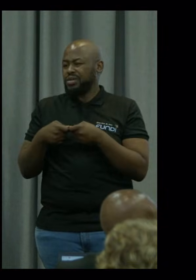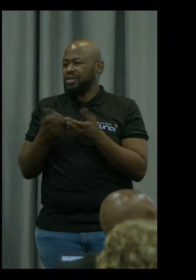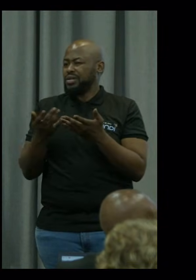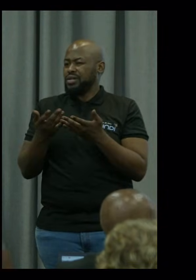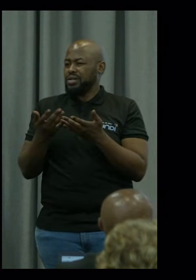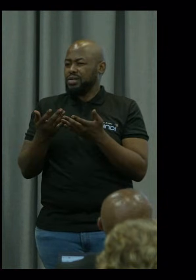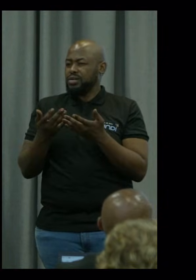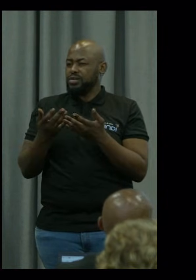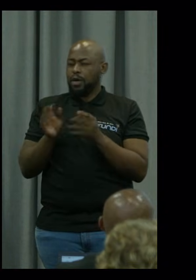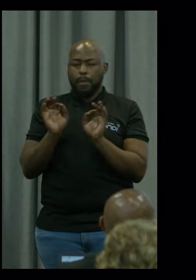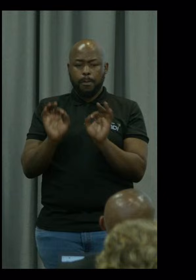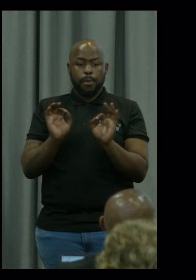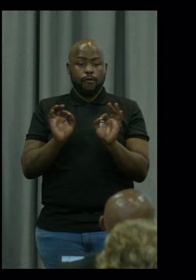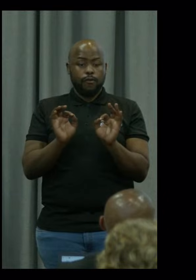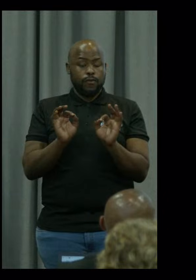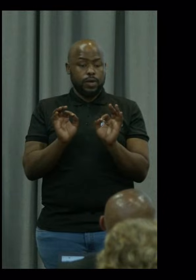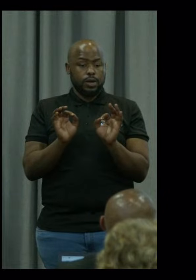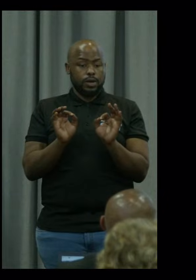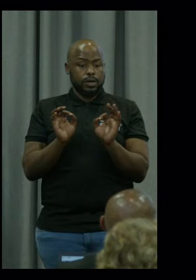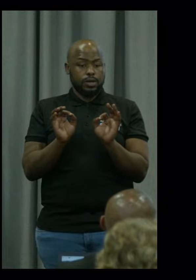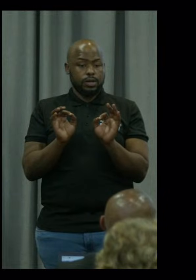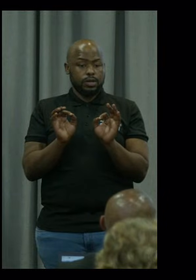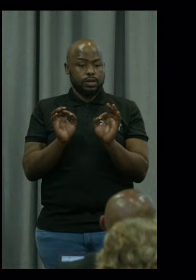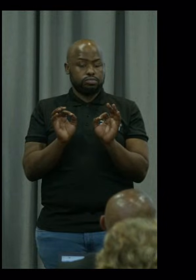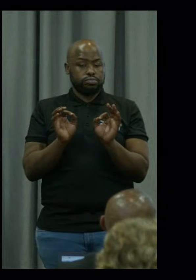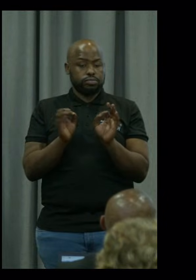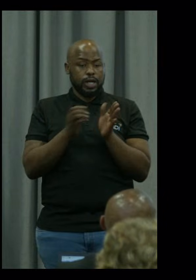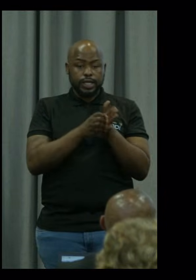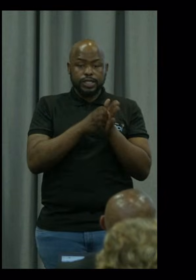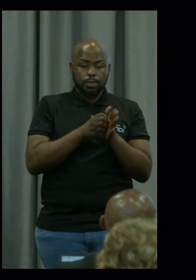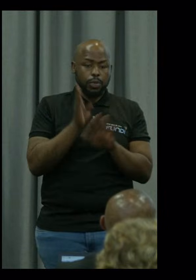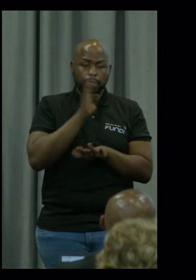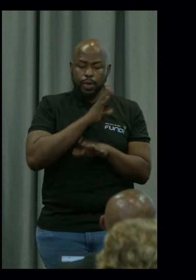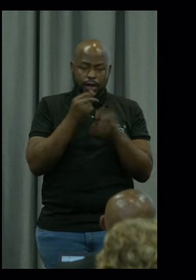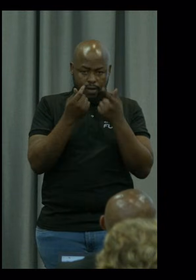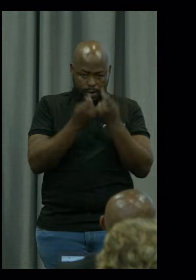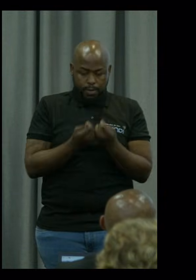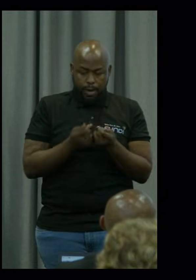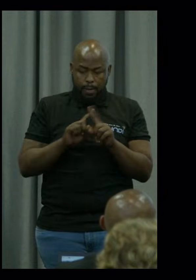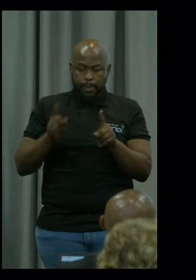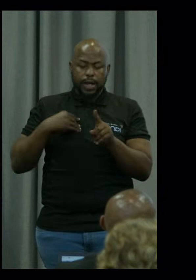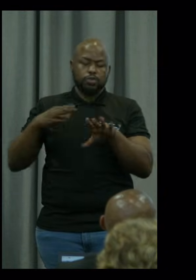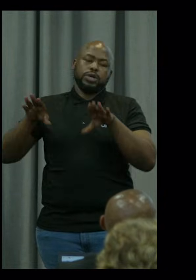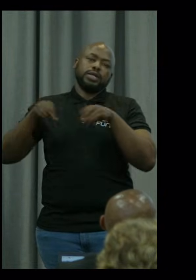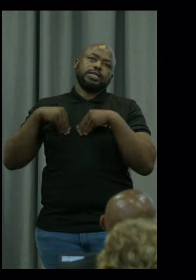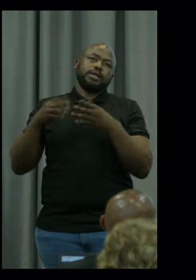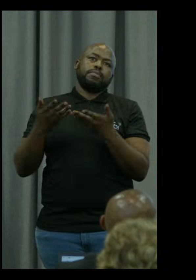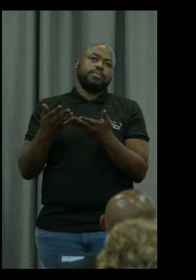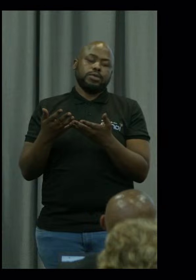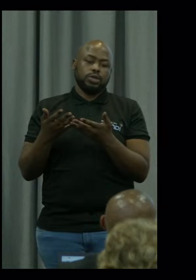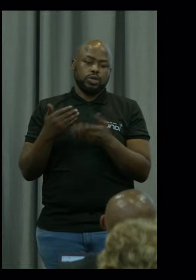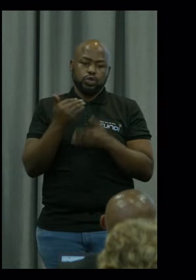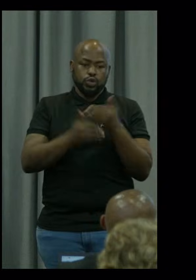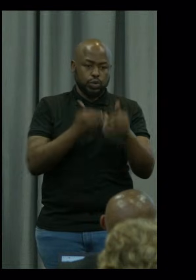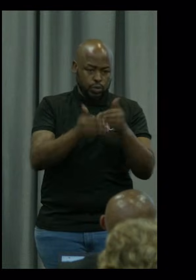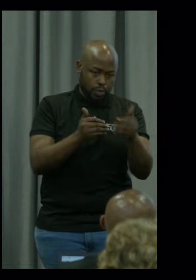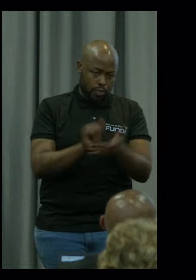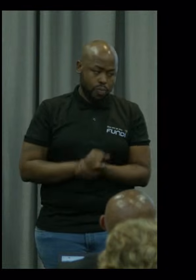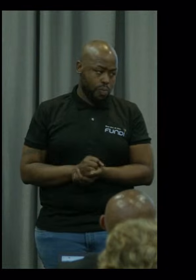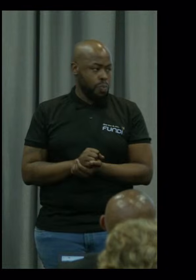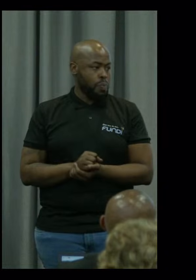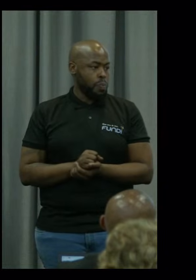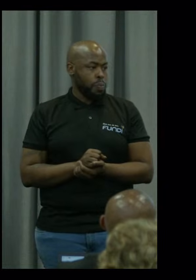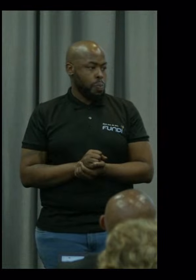model, perfect example. We don't get the money for it, but we are expected to implement. Lack